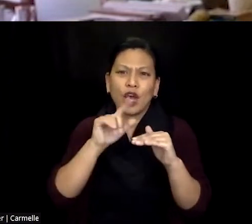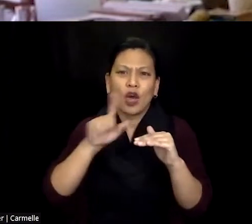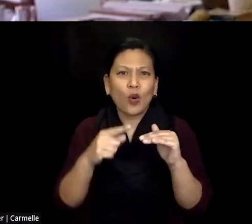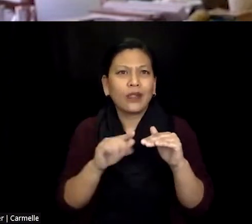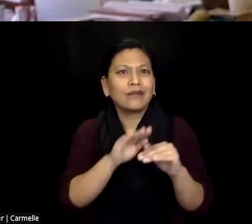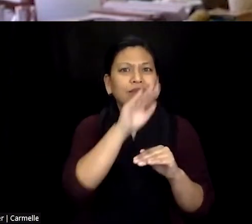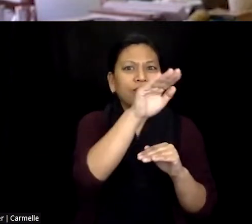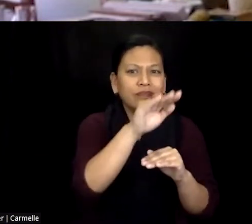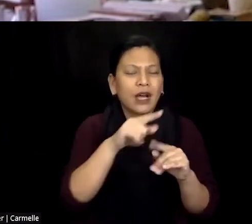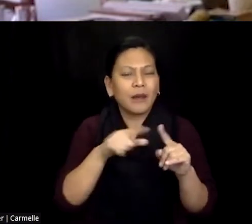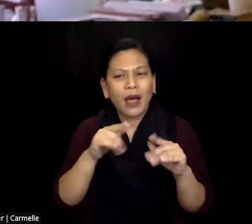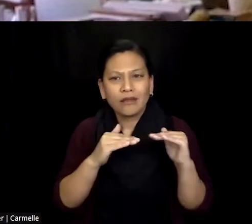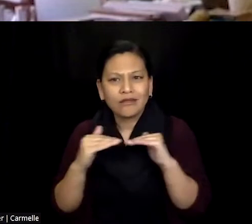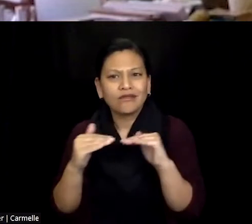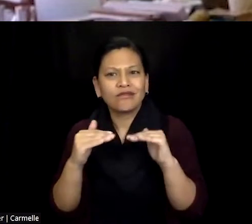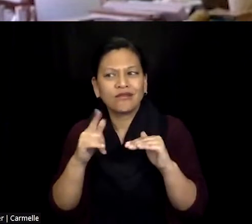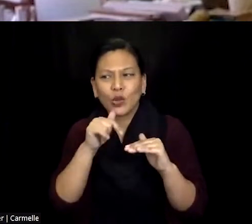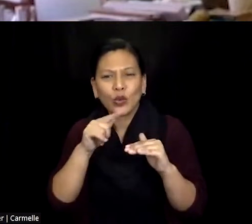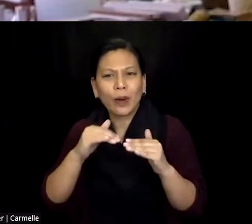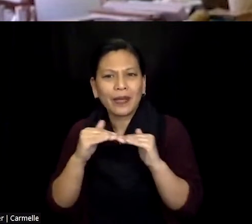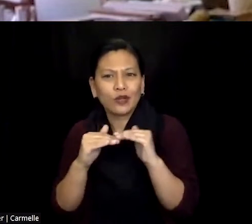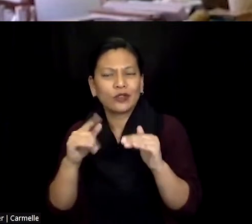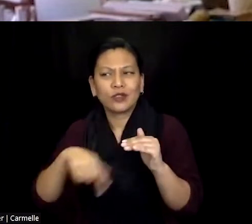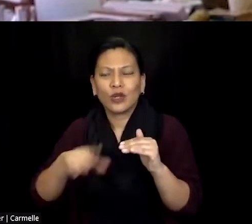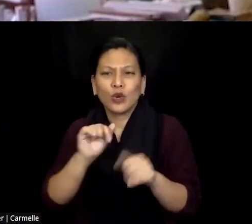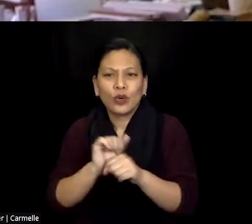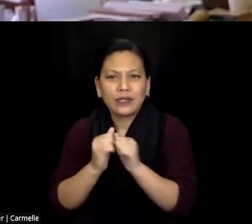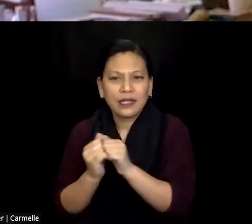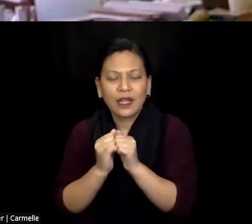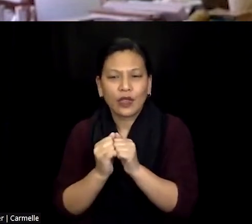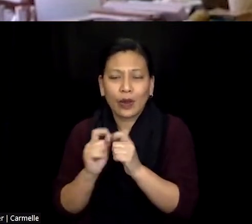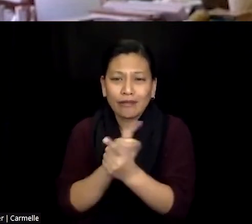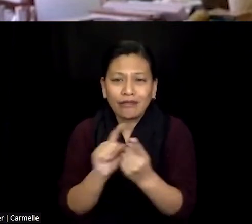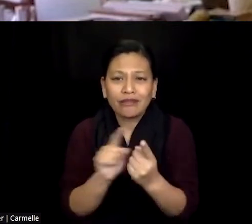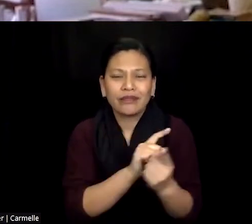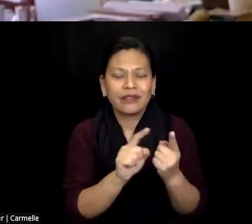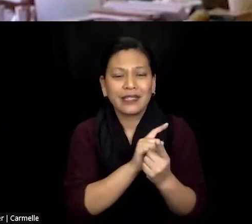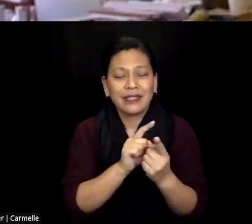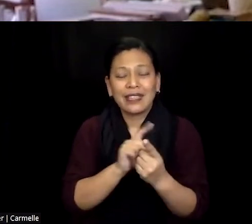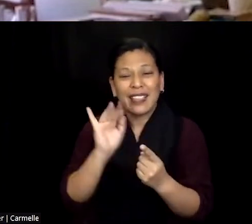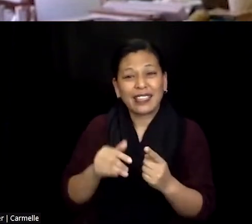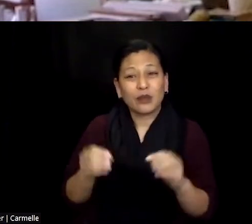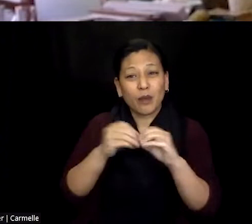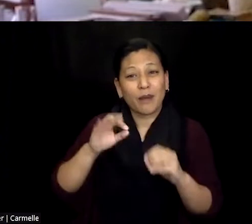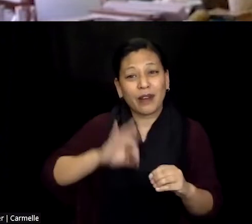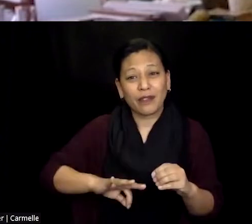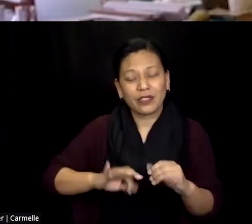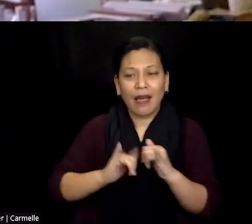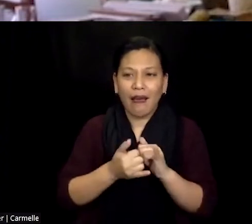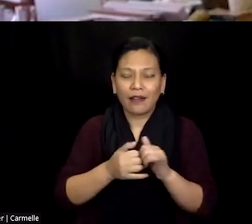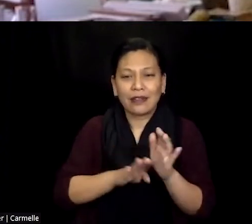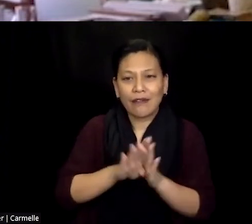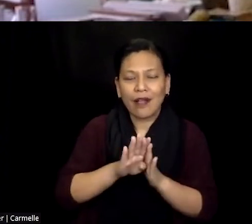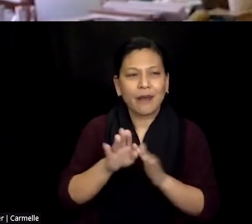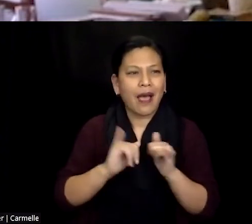people and make movies together or encourage each other, that is often a much better way to grow inside